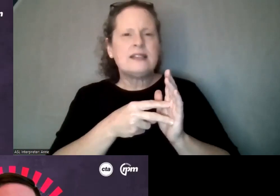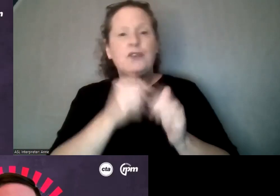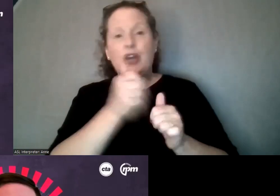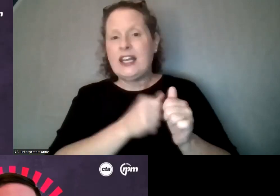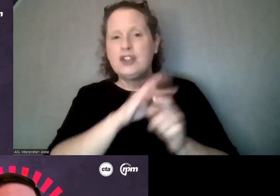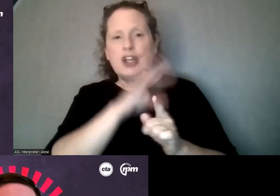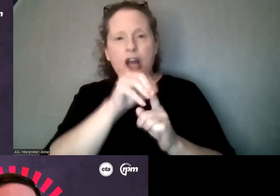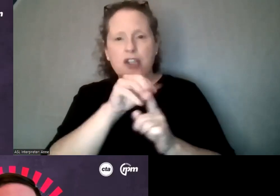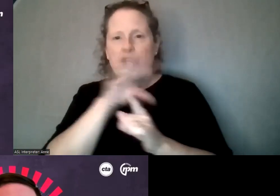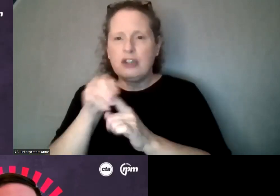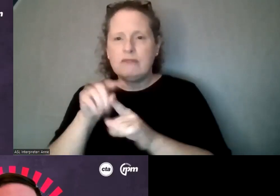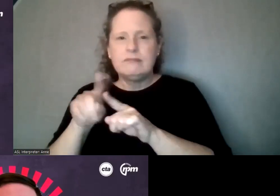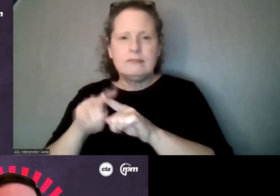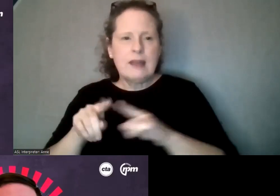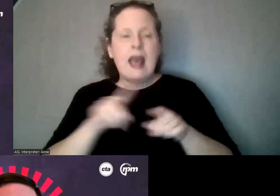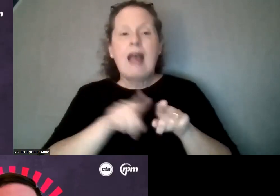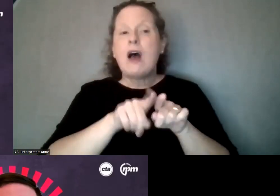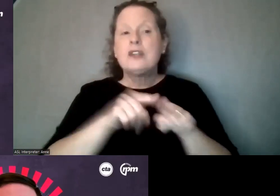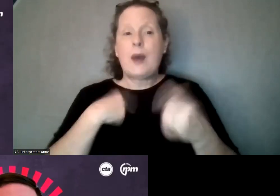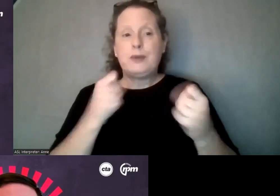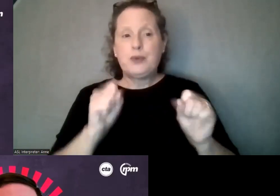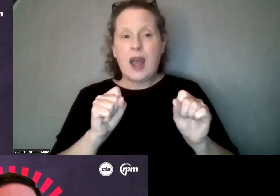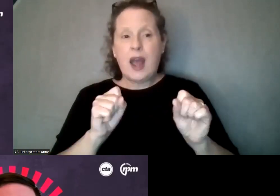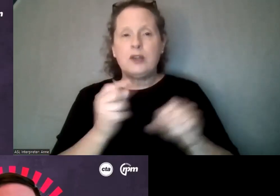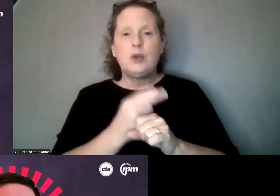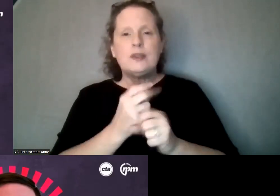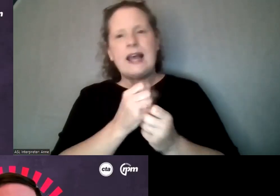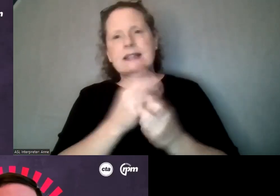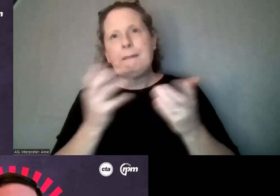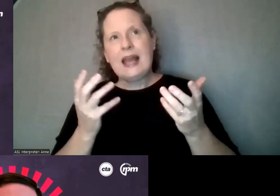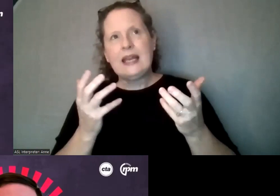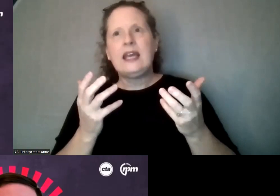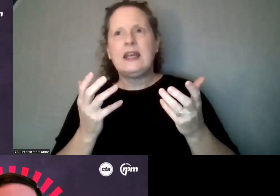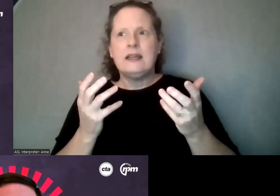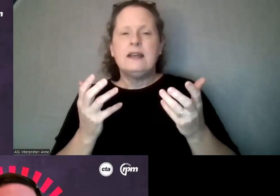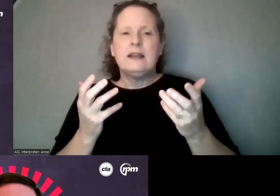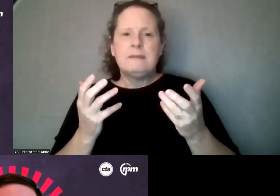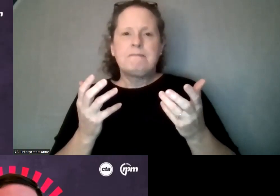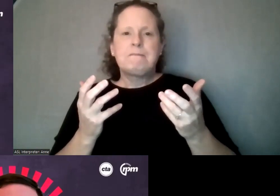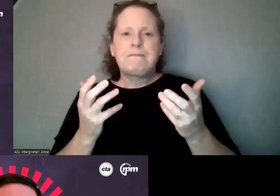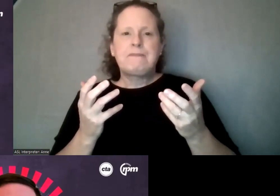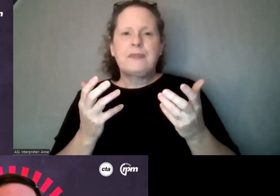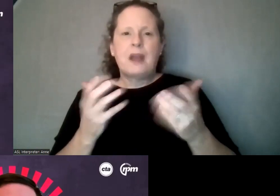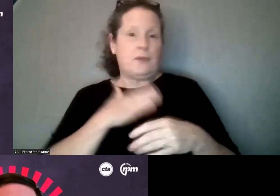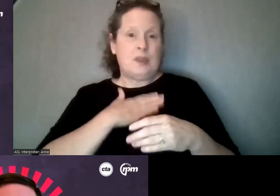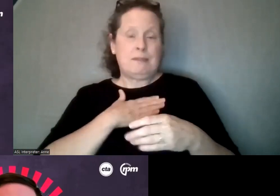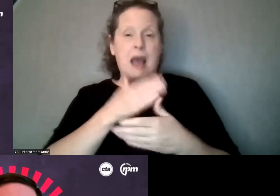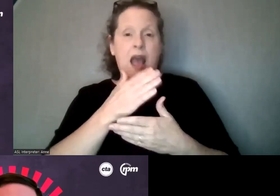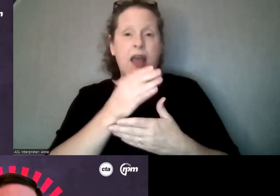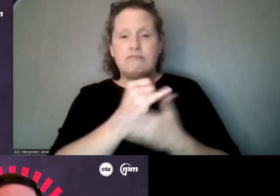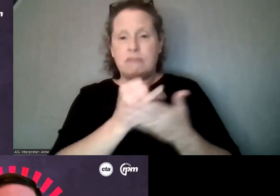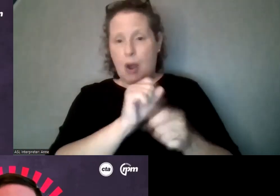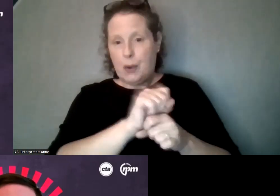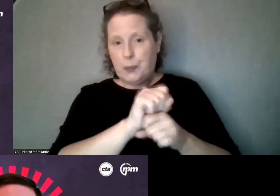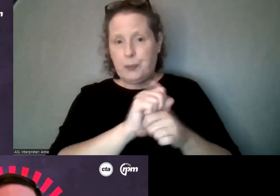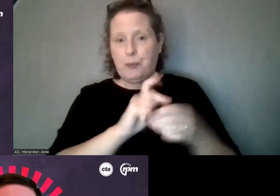trying to as many as that of course my piece, my art